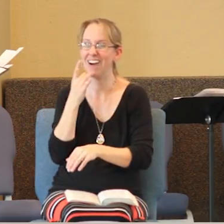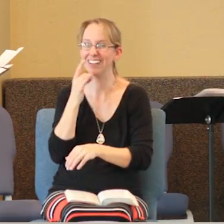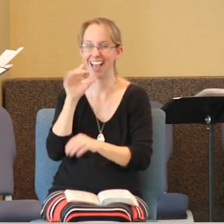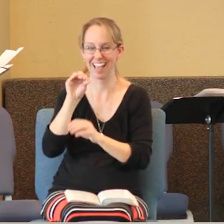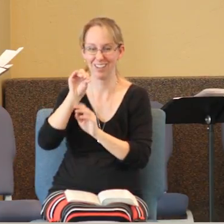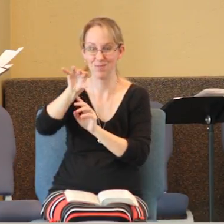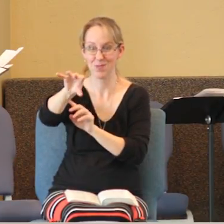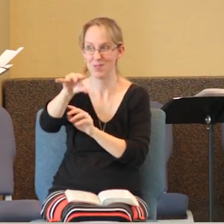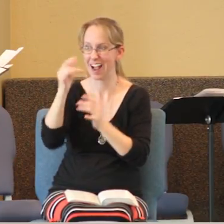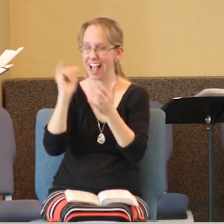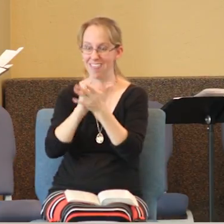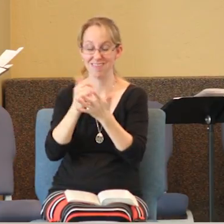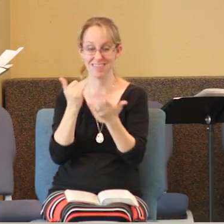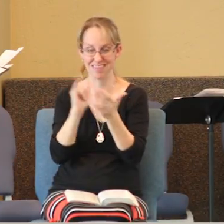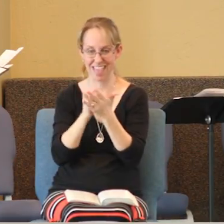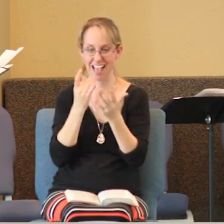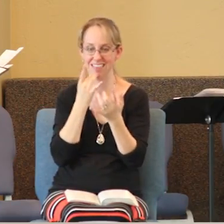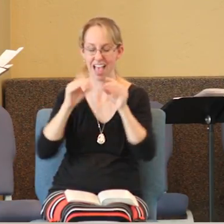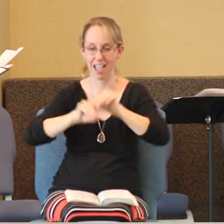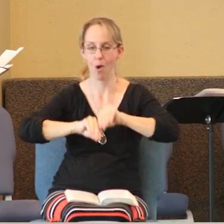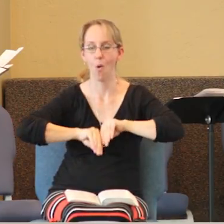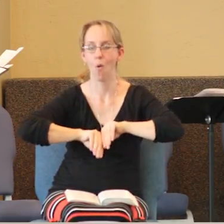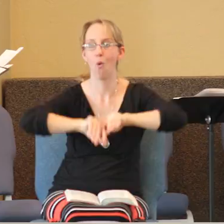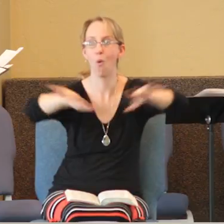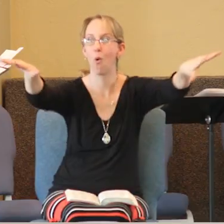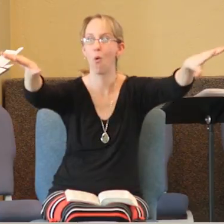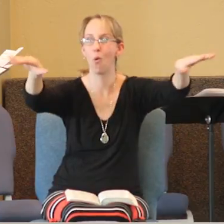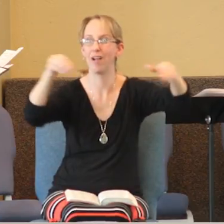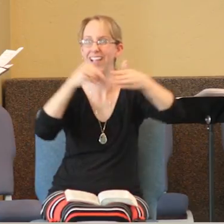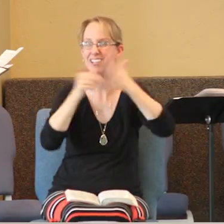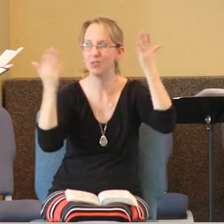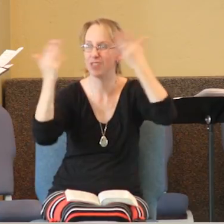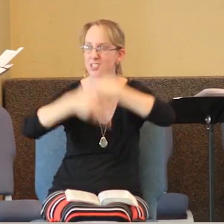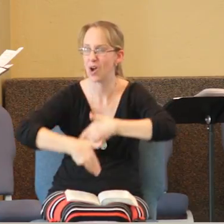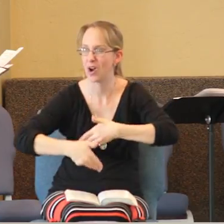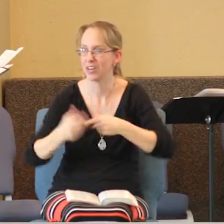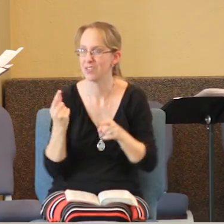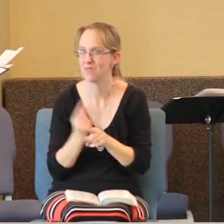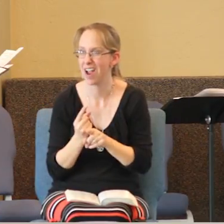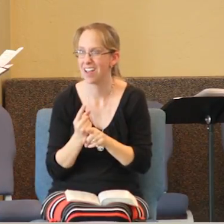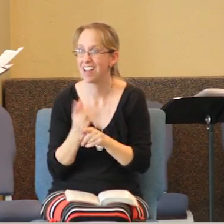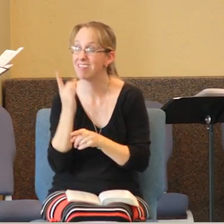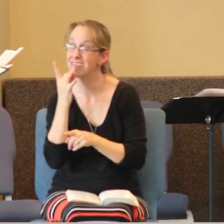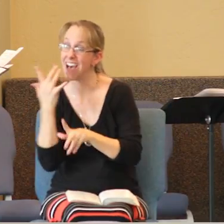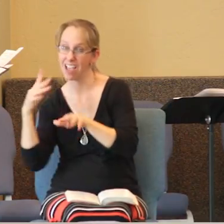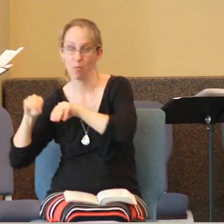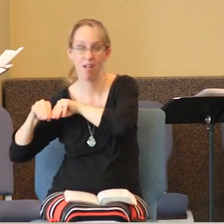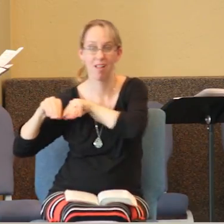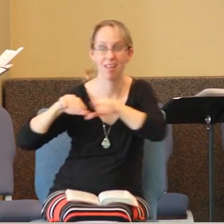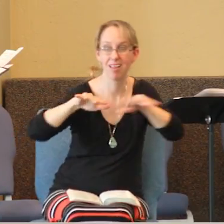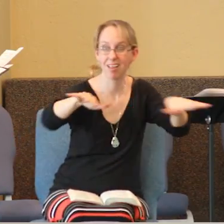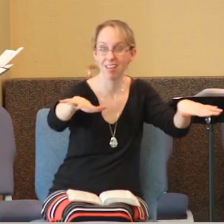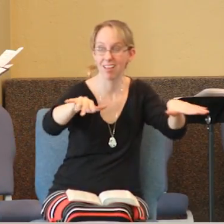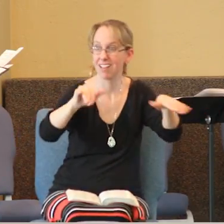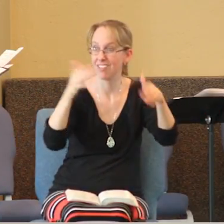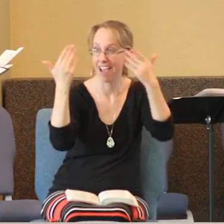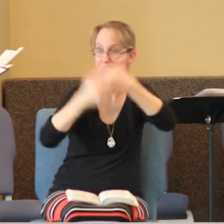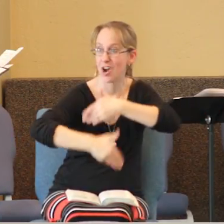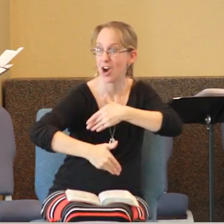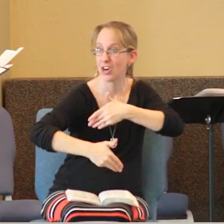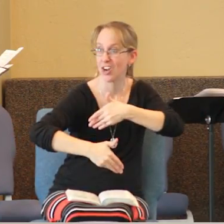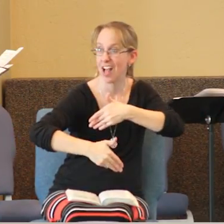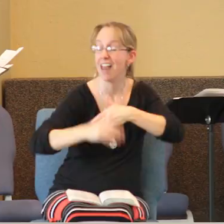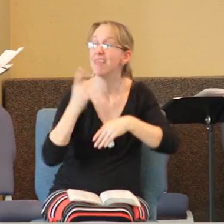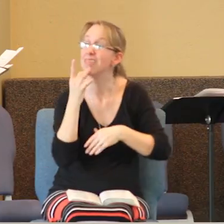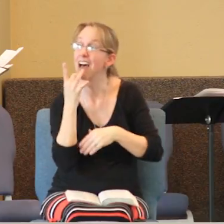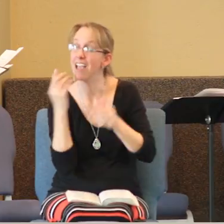even put on the flashlight, and all of a sudden that light invades the darkness. Light invades darkness.